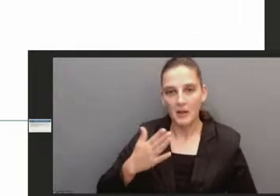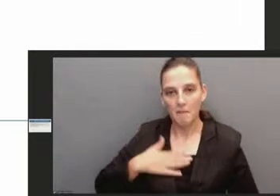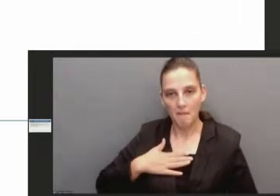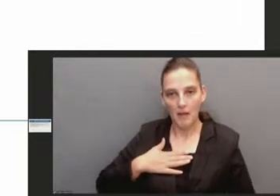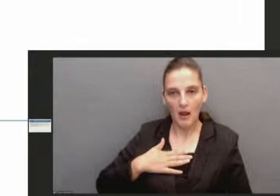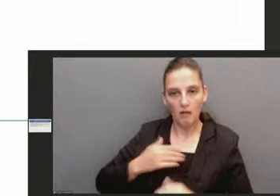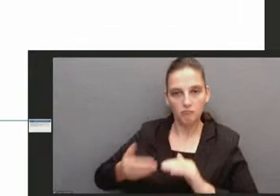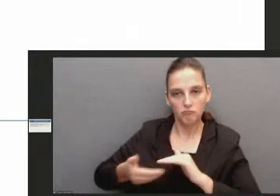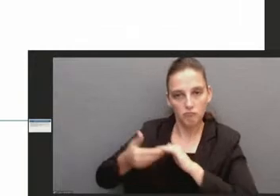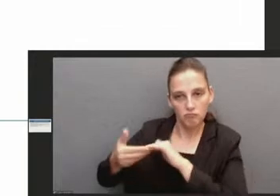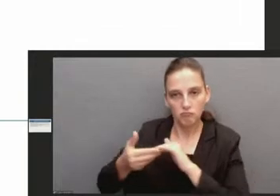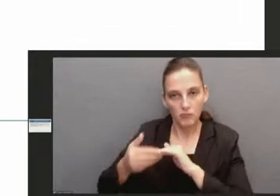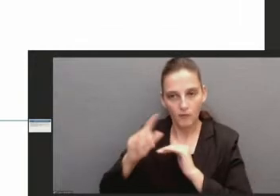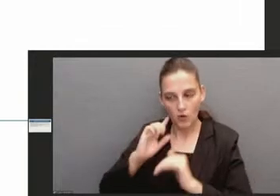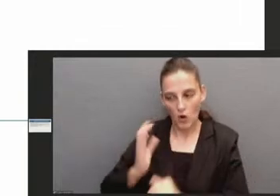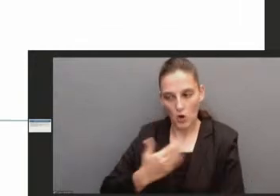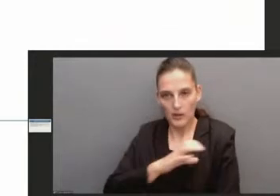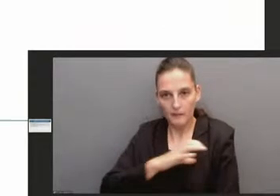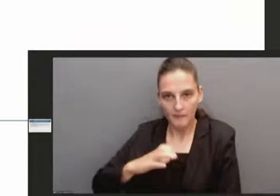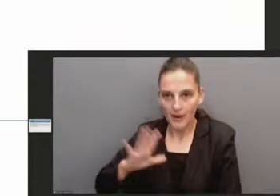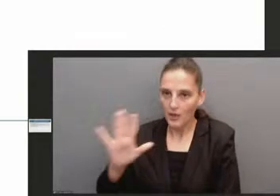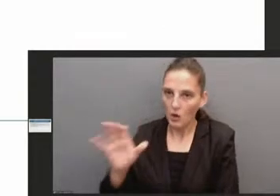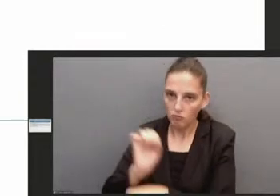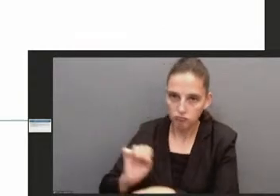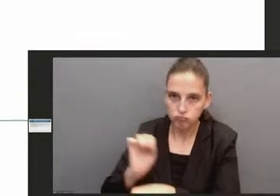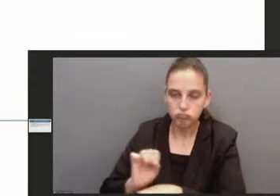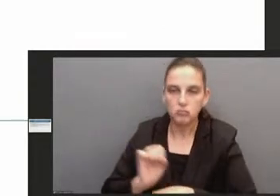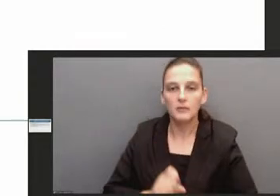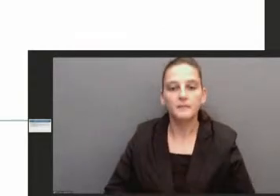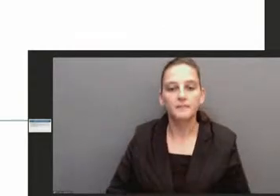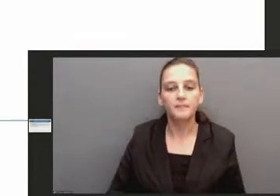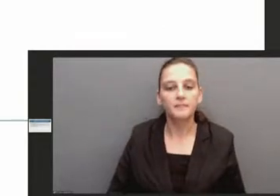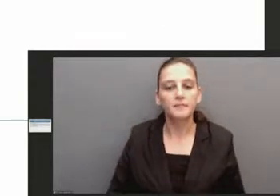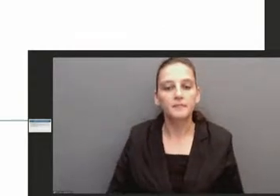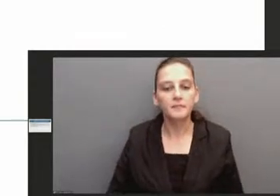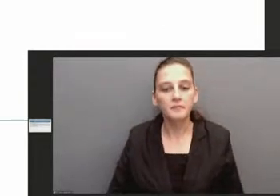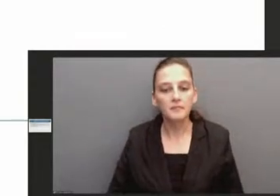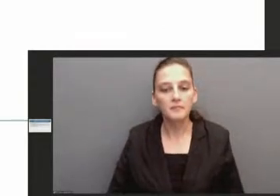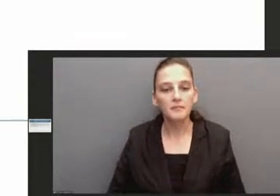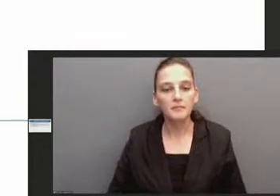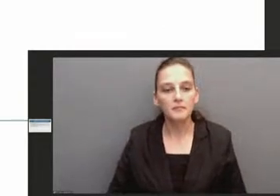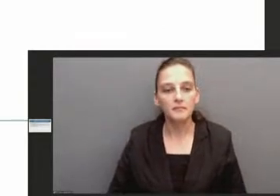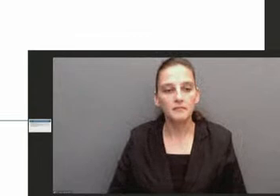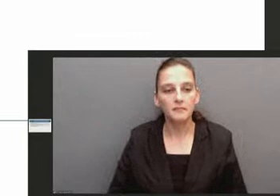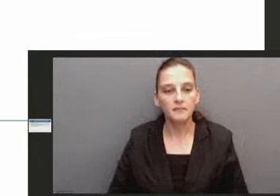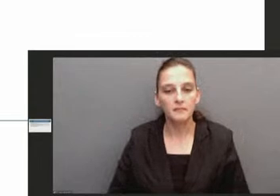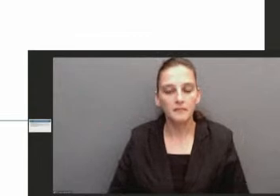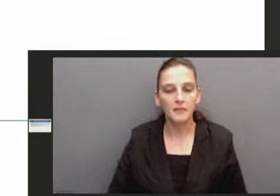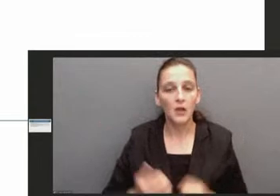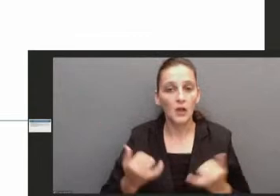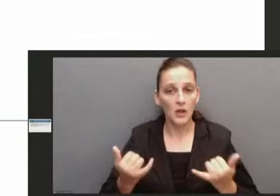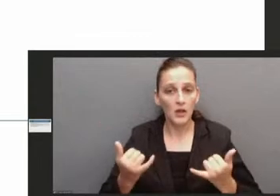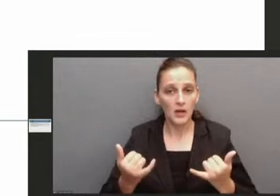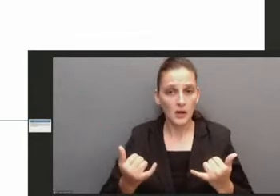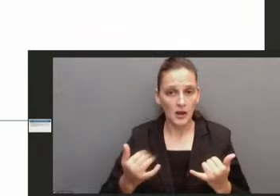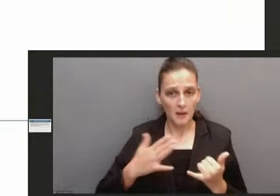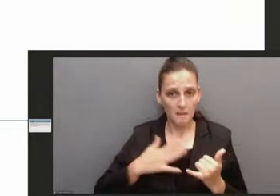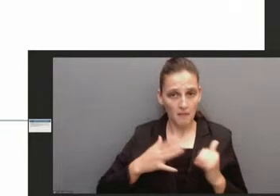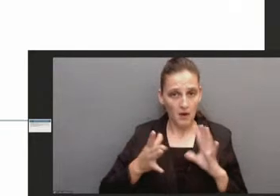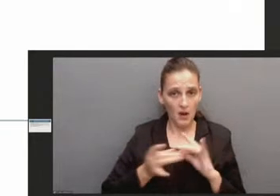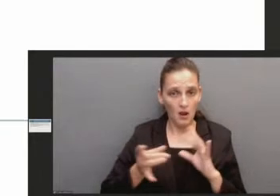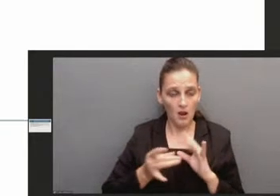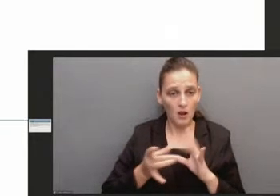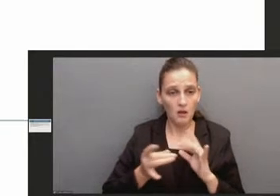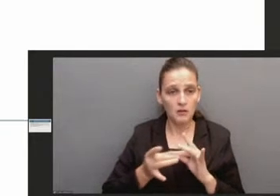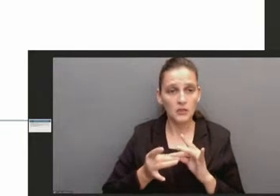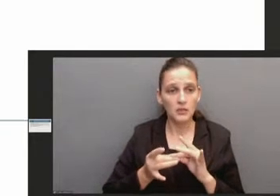for their hard work as well. I would just like to take this time to comment on